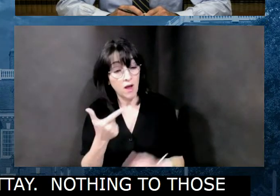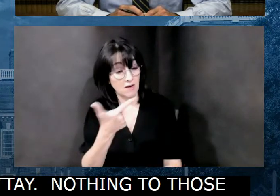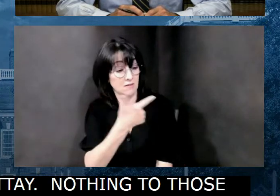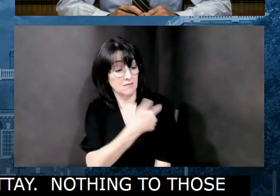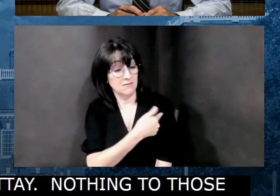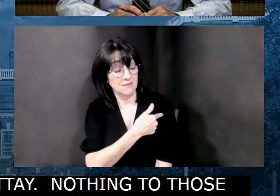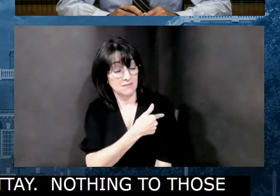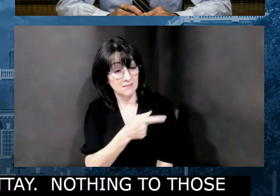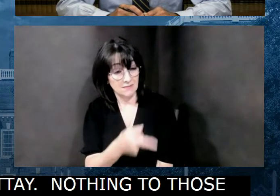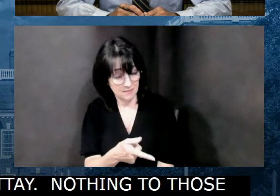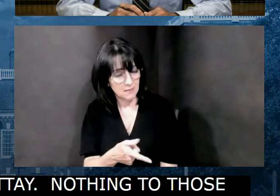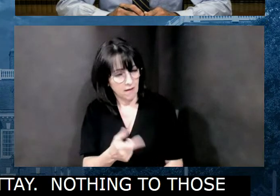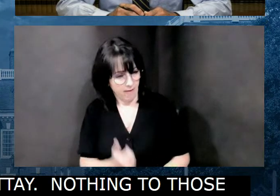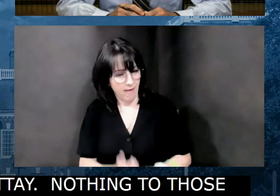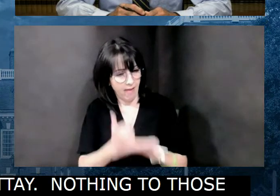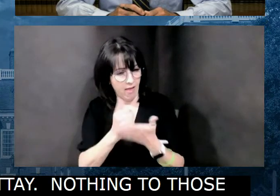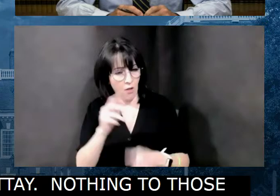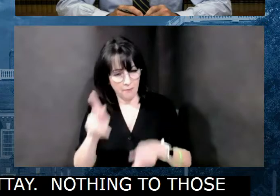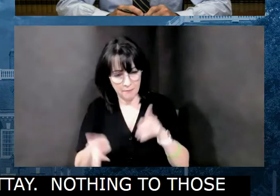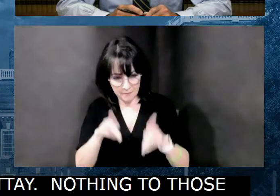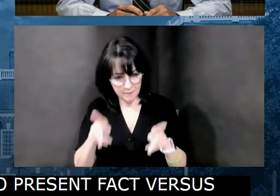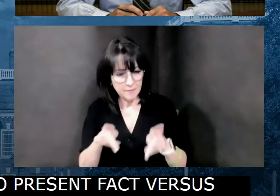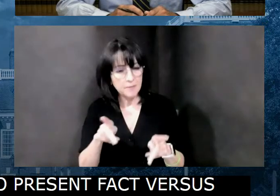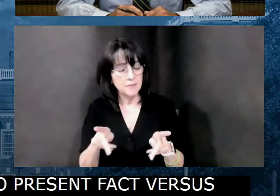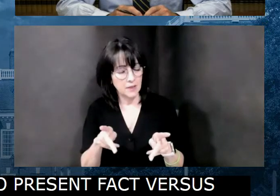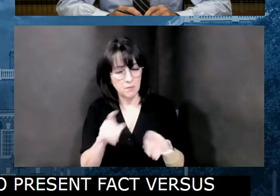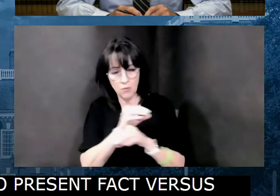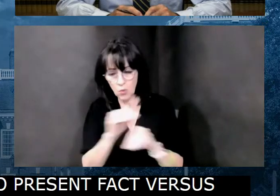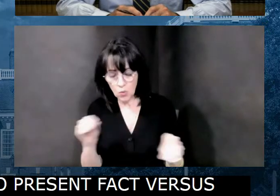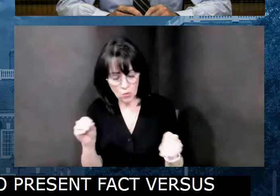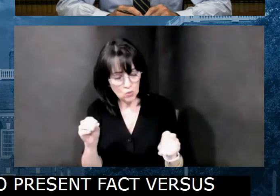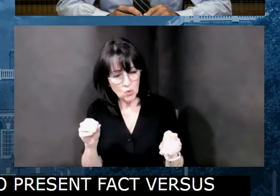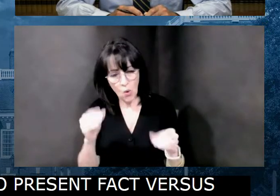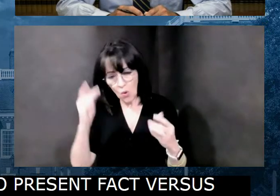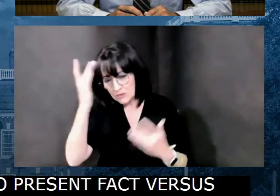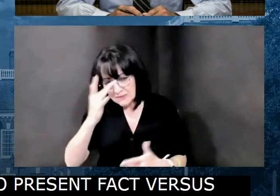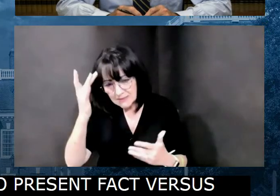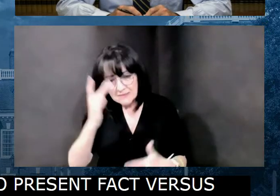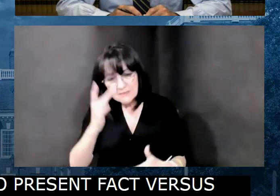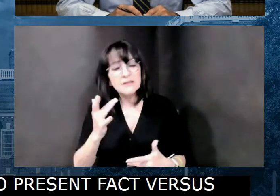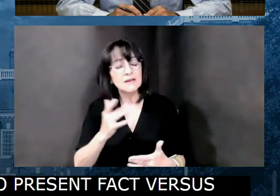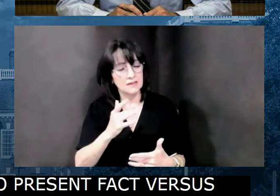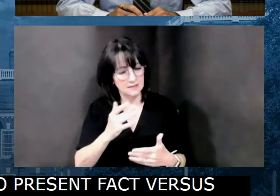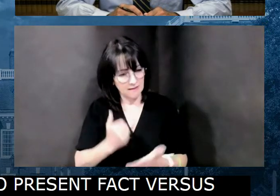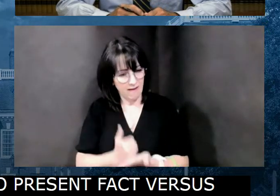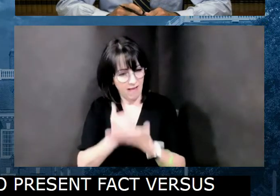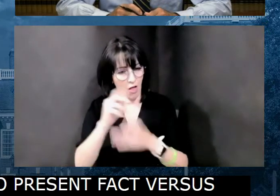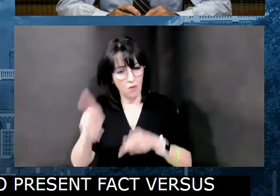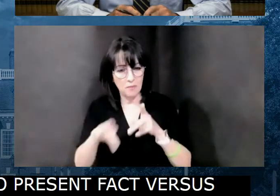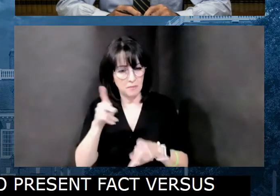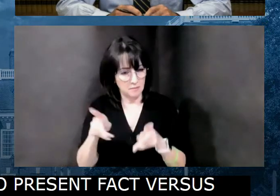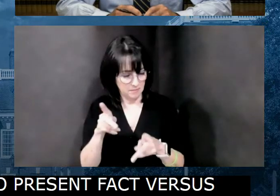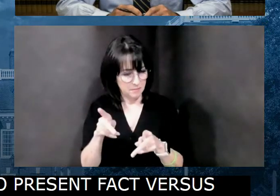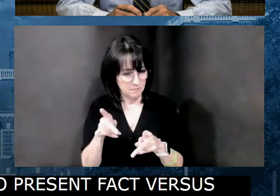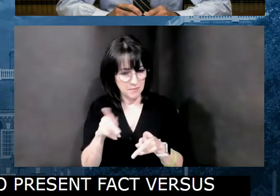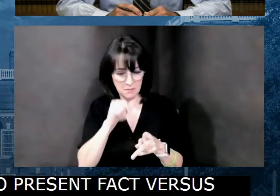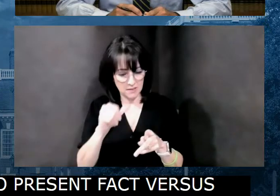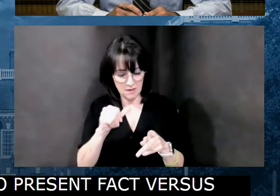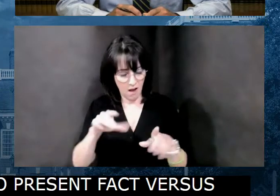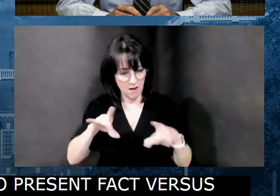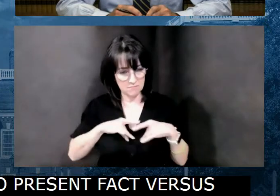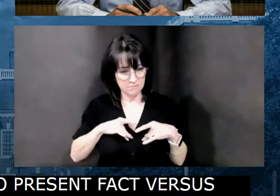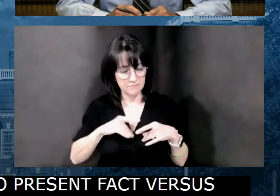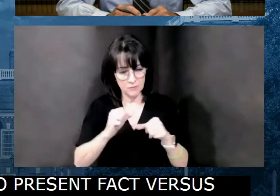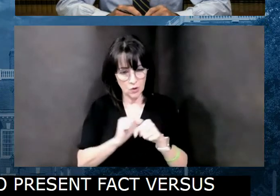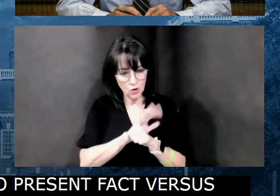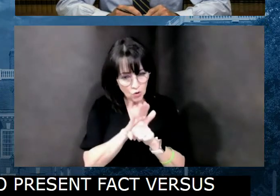citizens understand that. They've been eligible for the vaccine since December and have been vaccinated at very high rates into